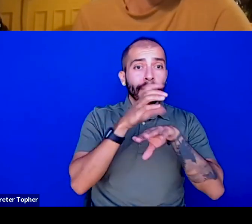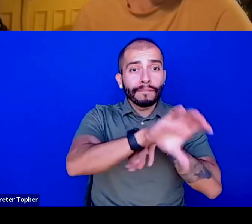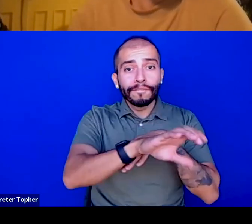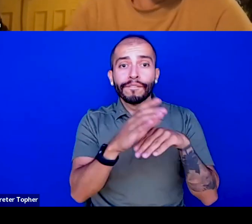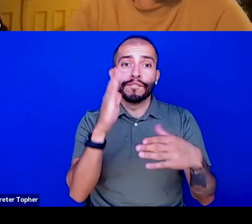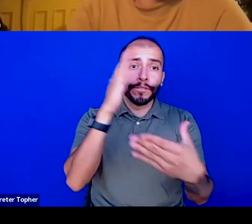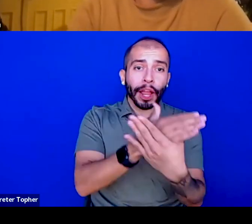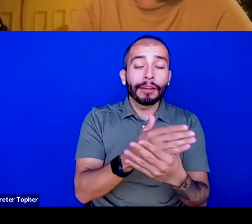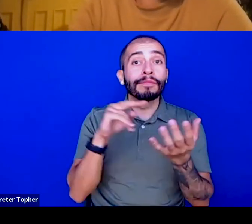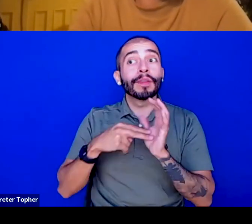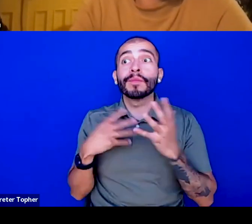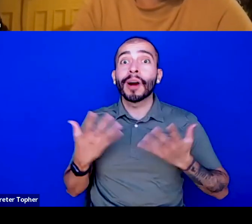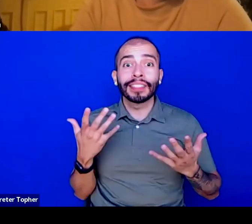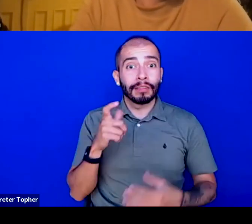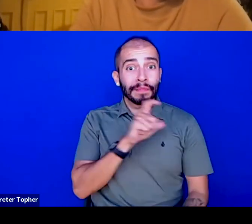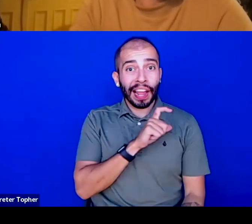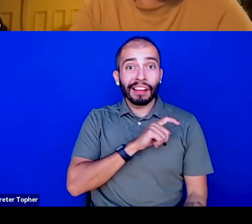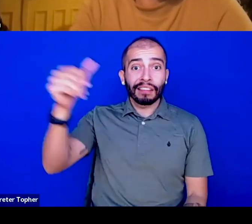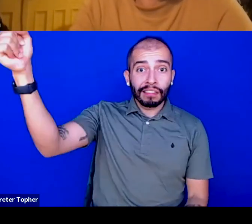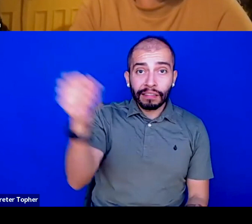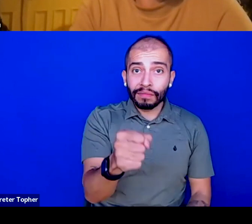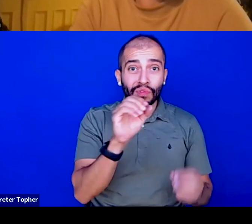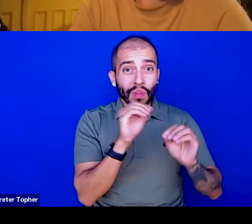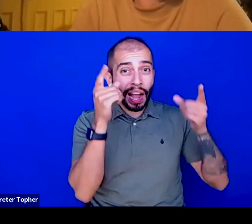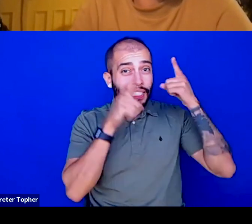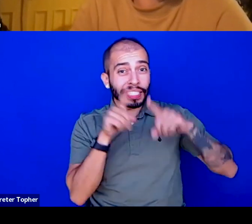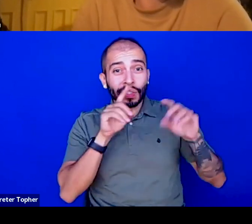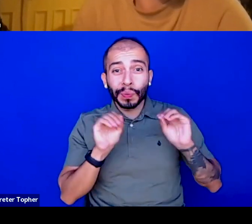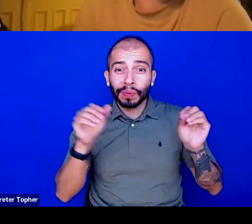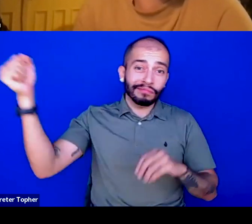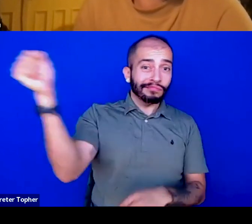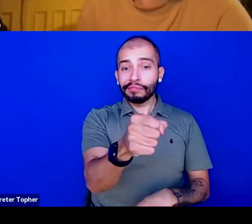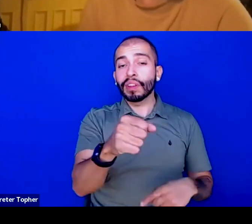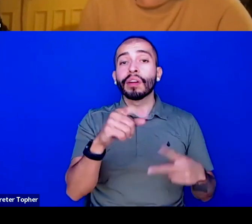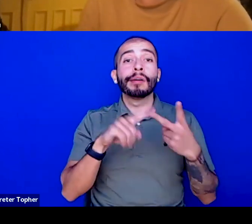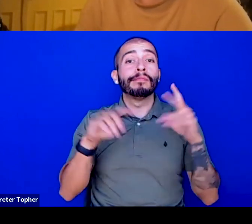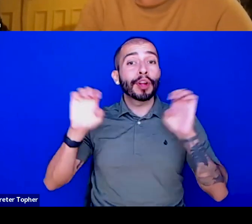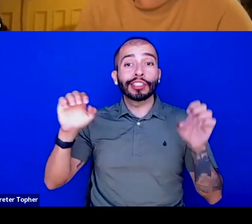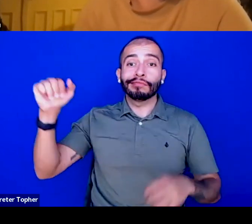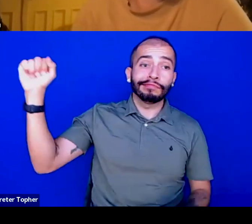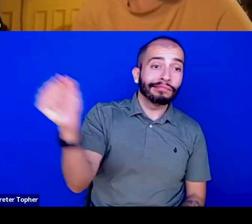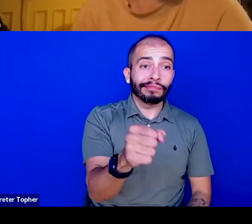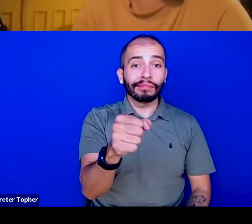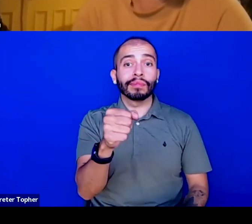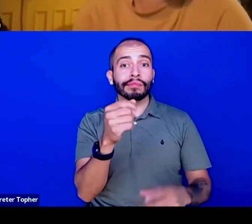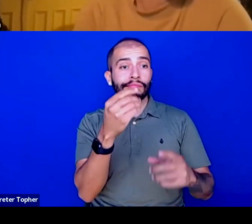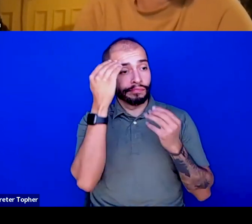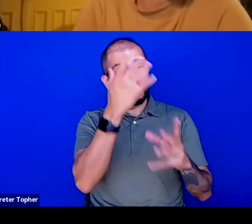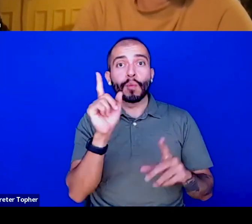consent. And I'm joining y'all tonight from unceded Lenape lands known as Brooklyn, New York.